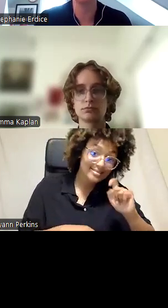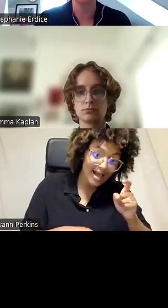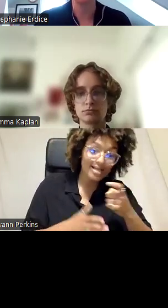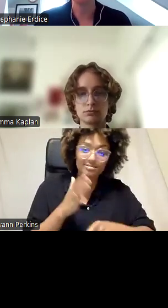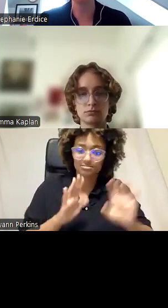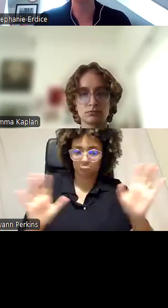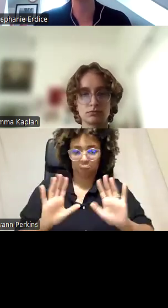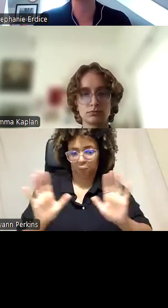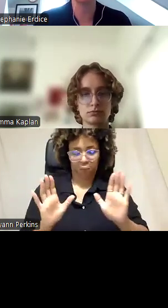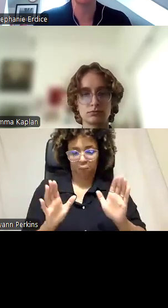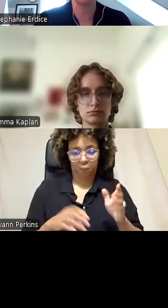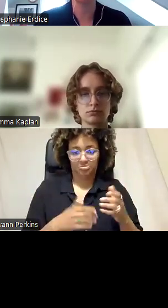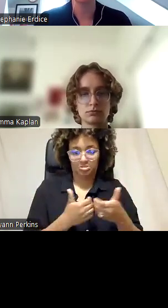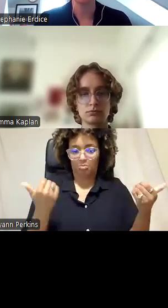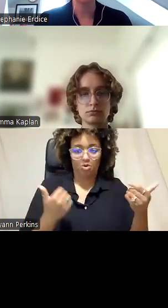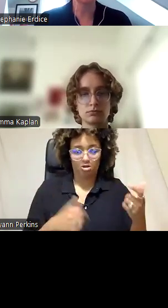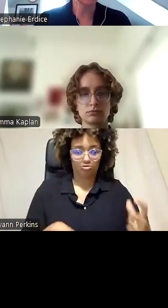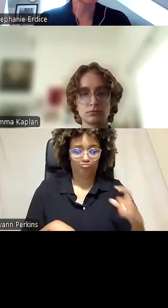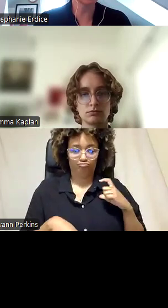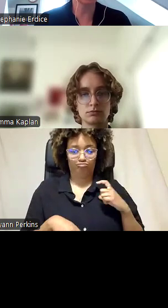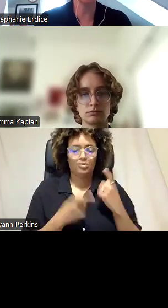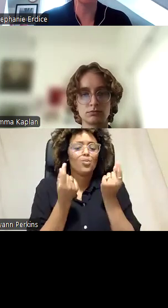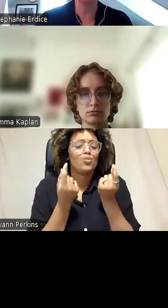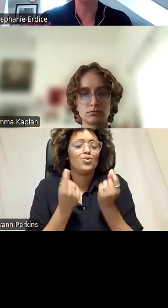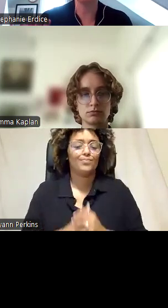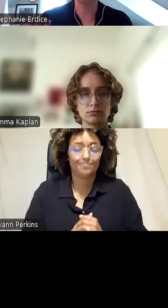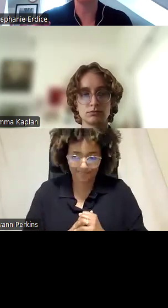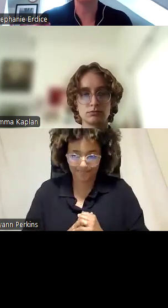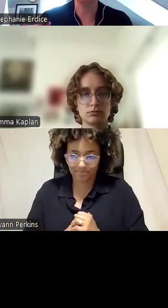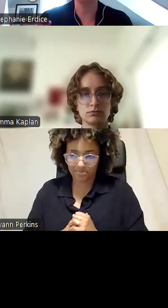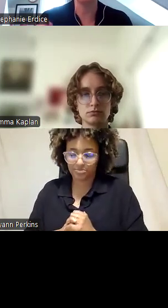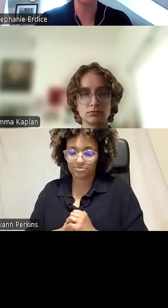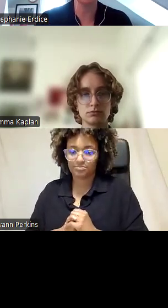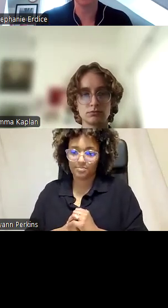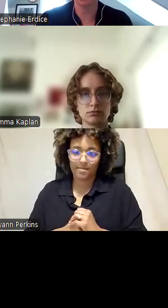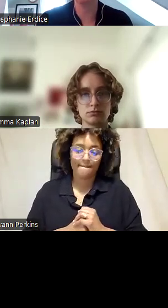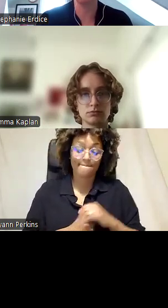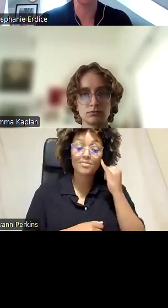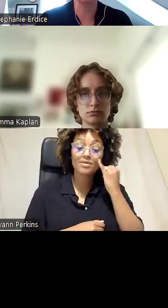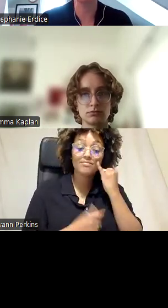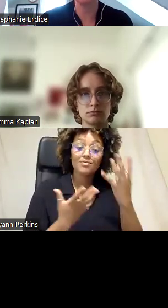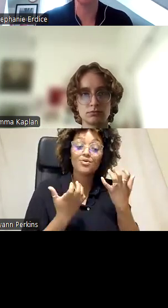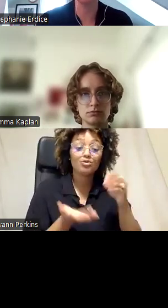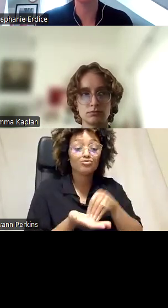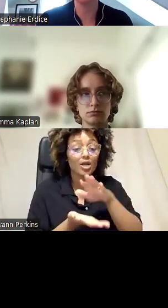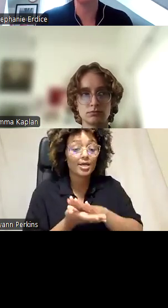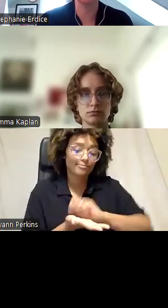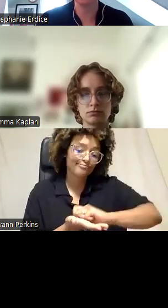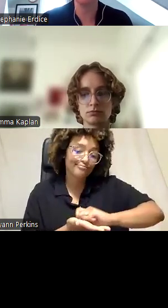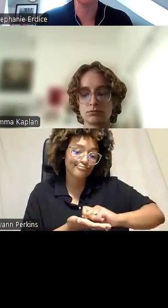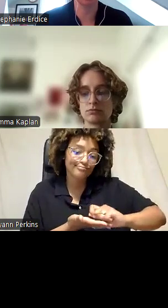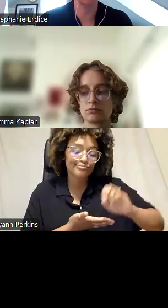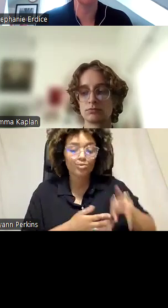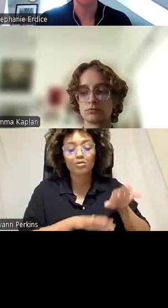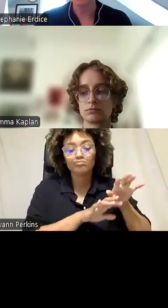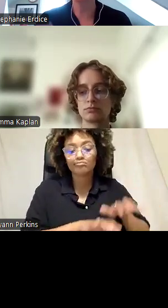$850 a month, what would you do with it? So take a second if you want to write this down or make a note to yourself or